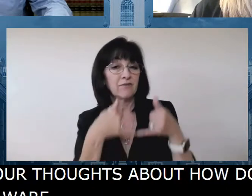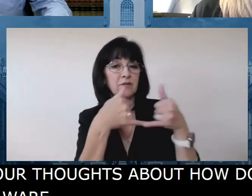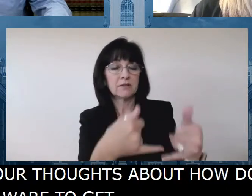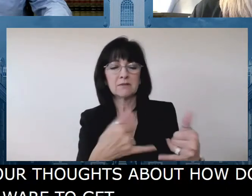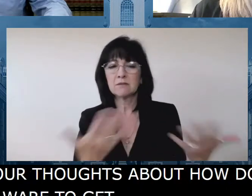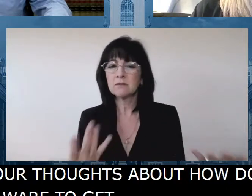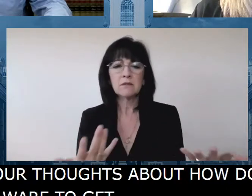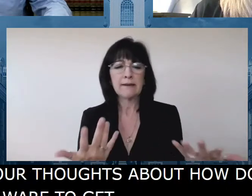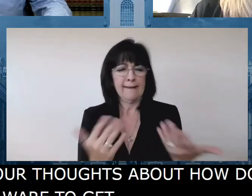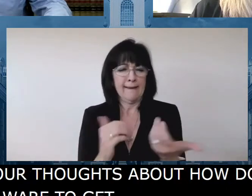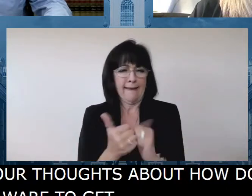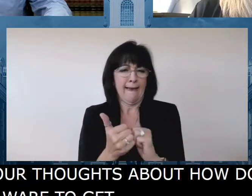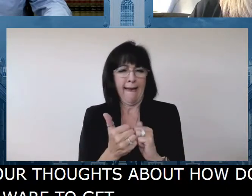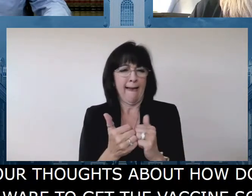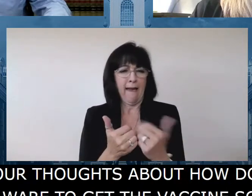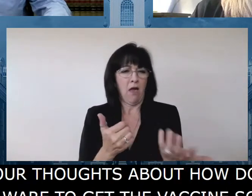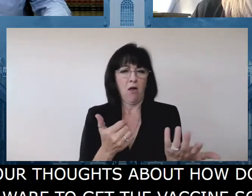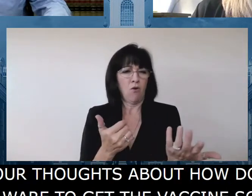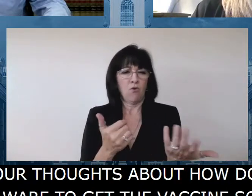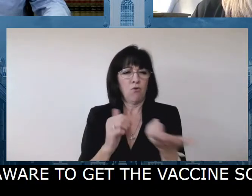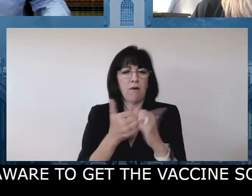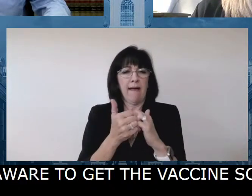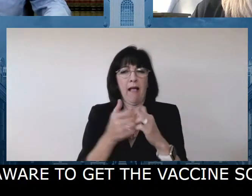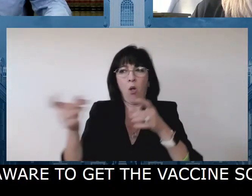don't lose control of this situation?